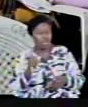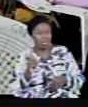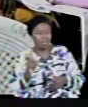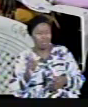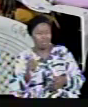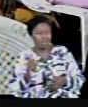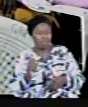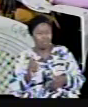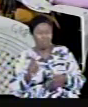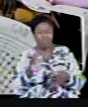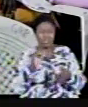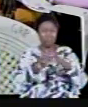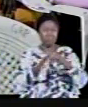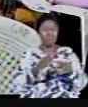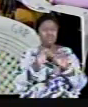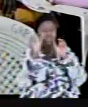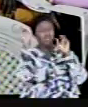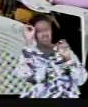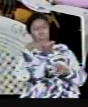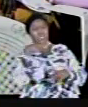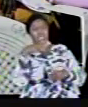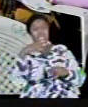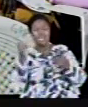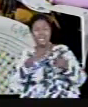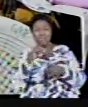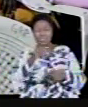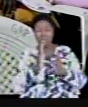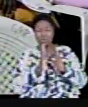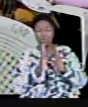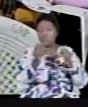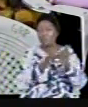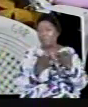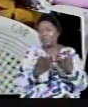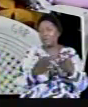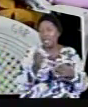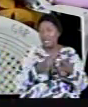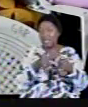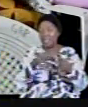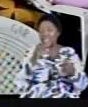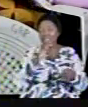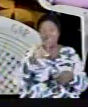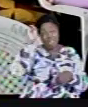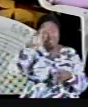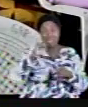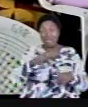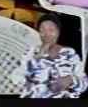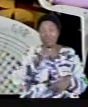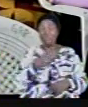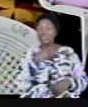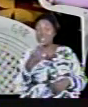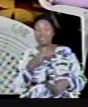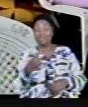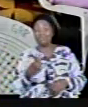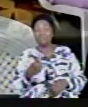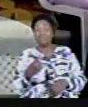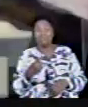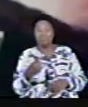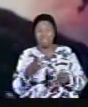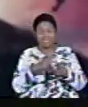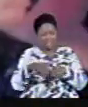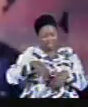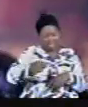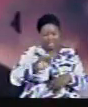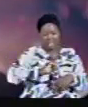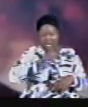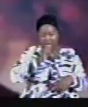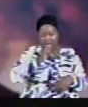strange, not according to the scriptures, and he cannot tell. And yet,